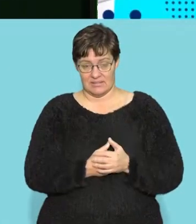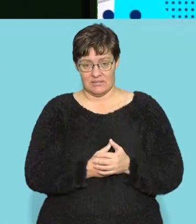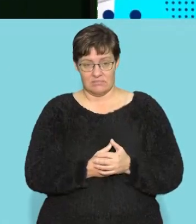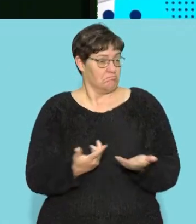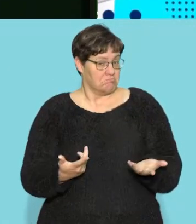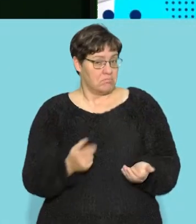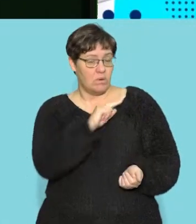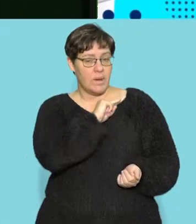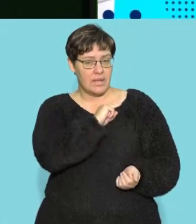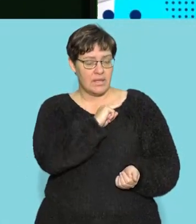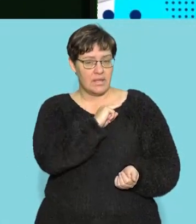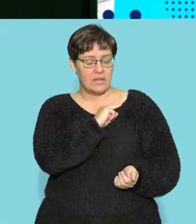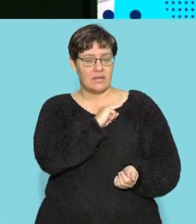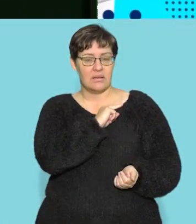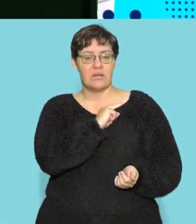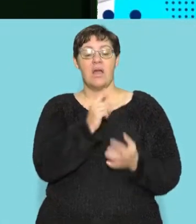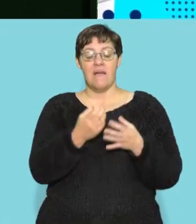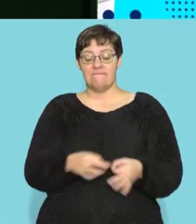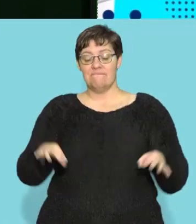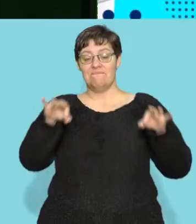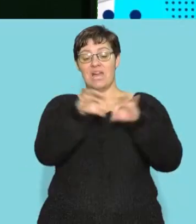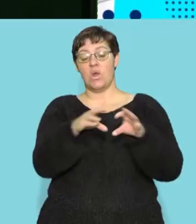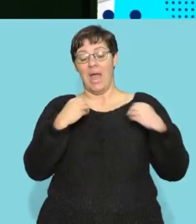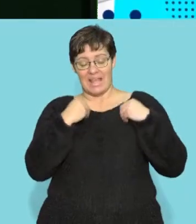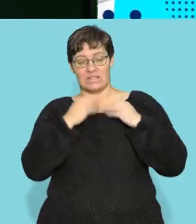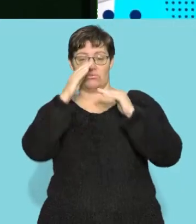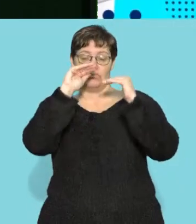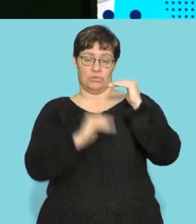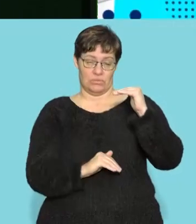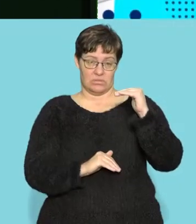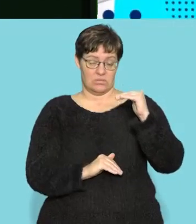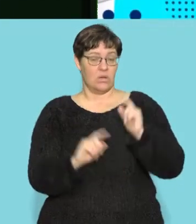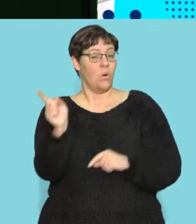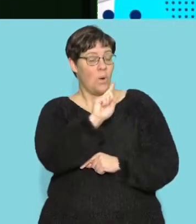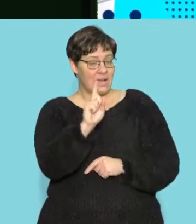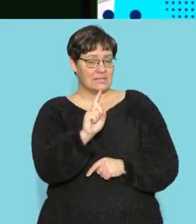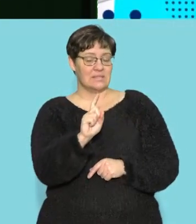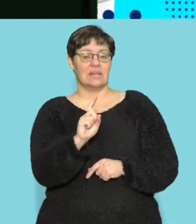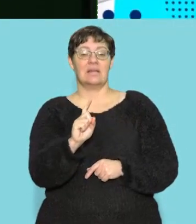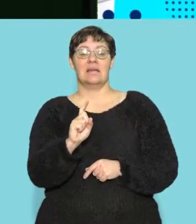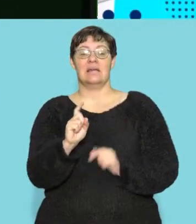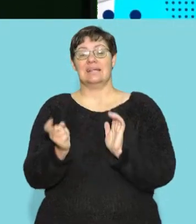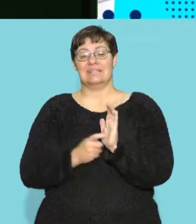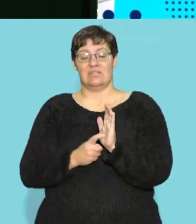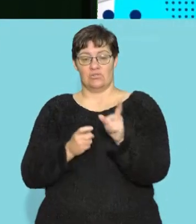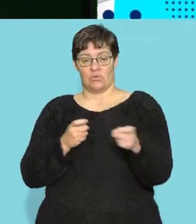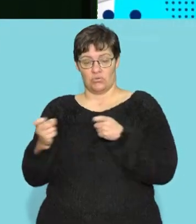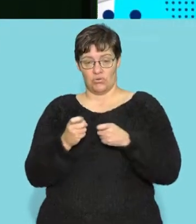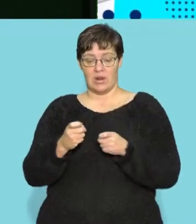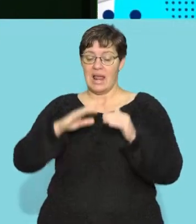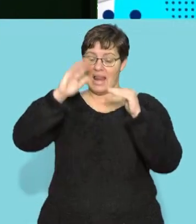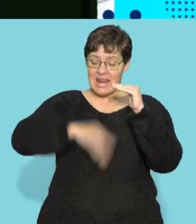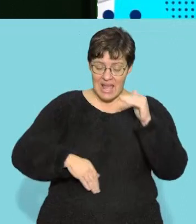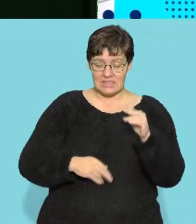Why? It reduces the value of your asset. Which asset? Debtors control, less provision for bad